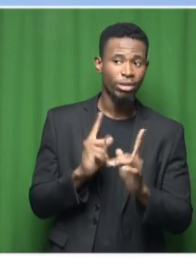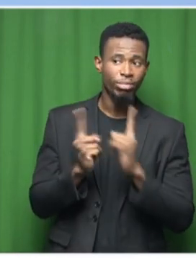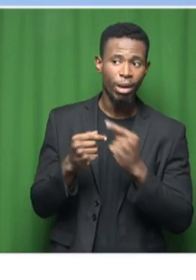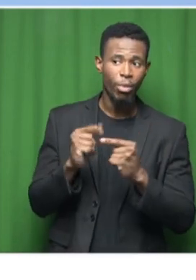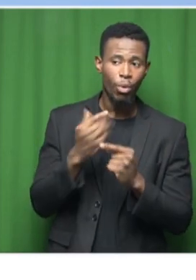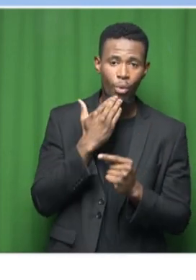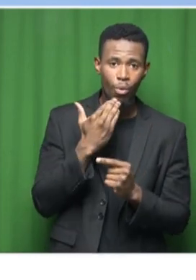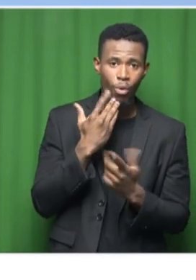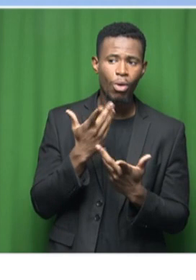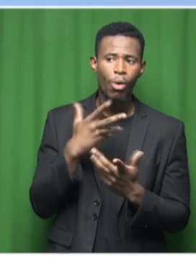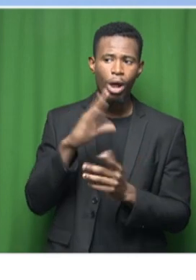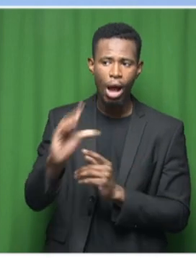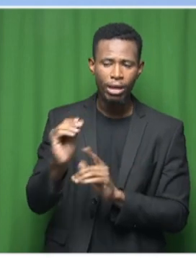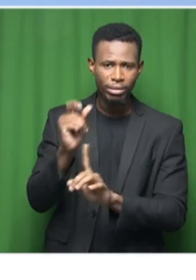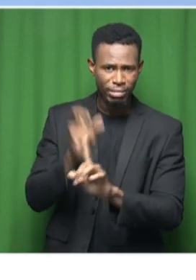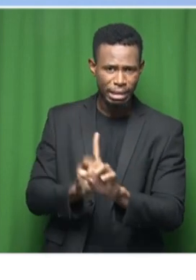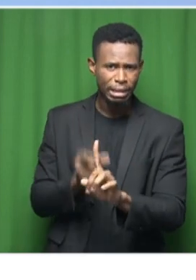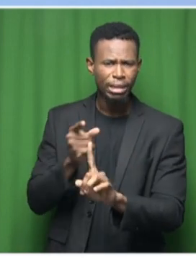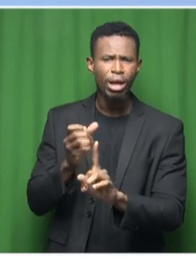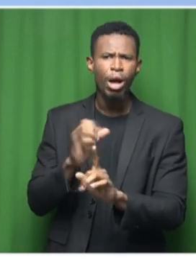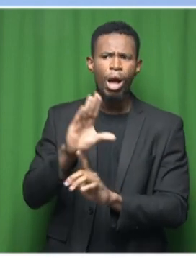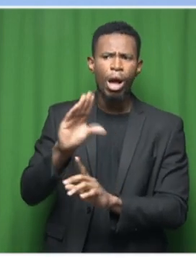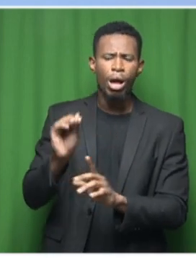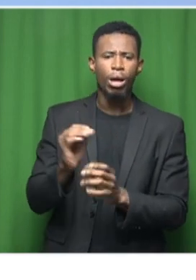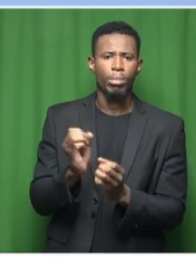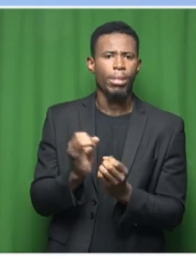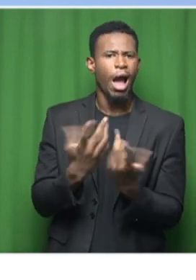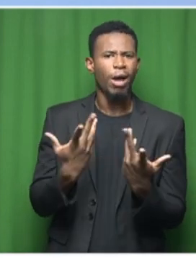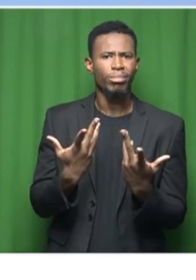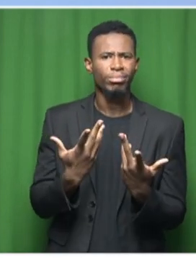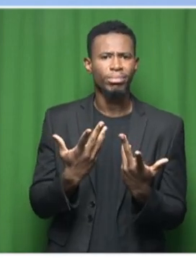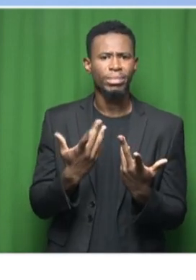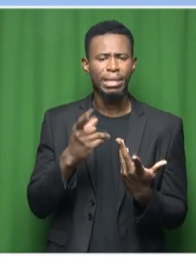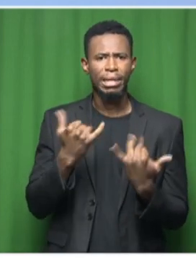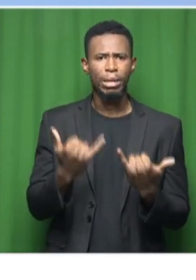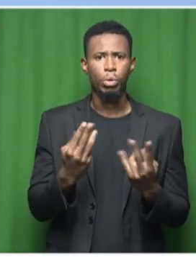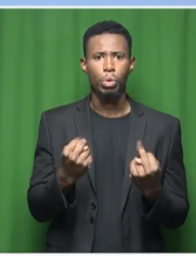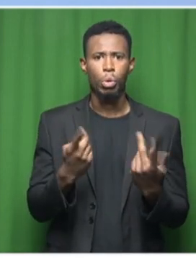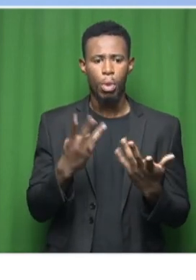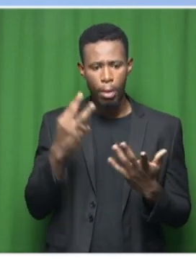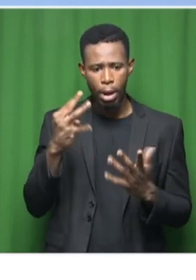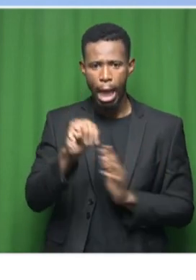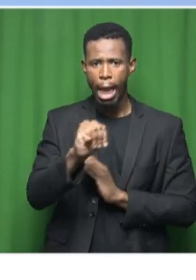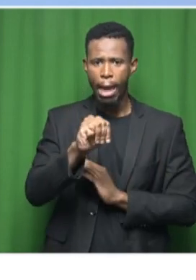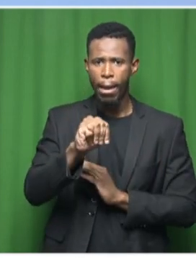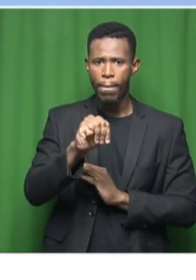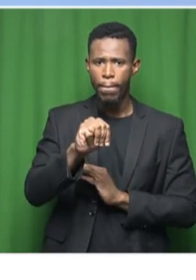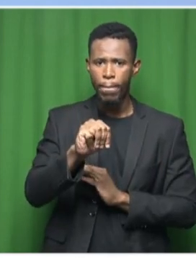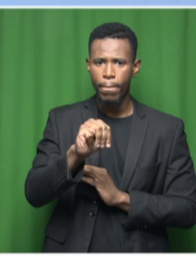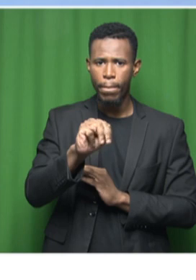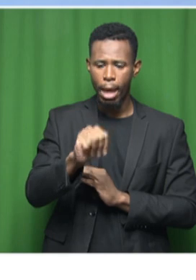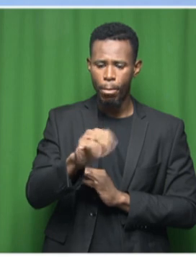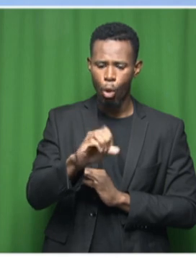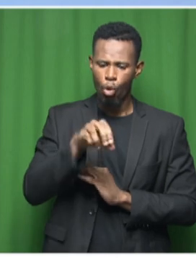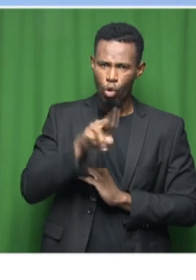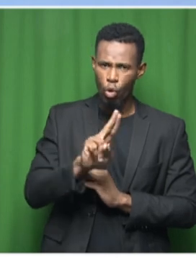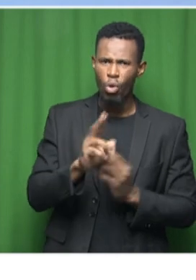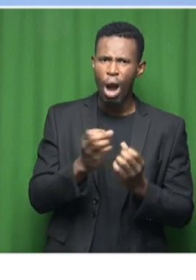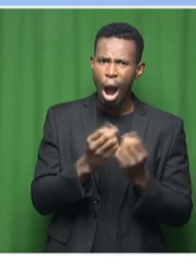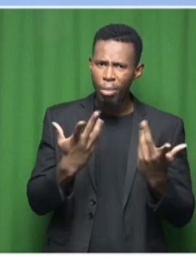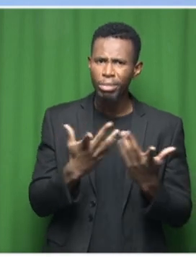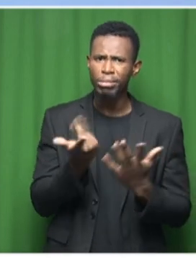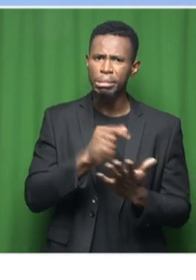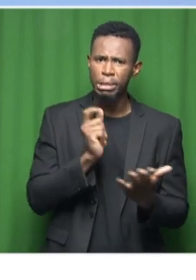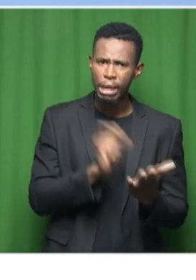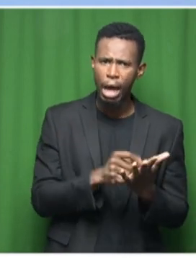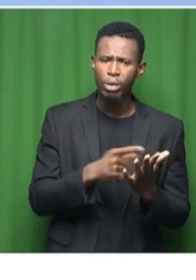course, just in terms of how many of these memoranda have been signed, what exactly are the terms and conditions in terms of